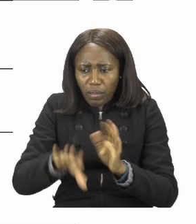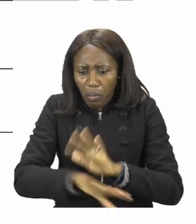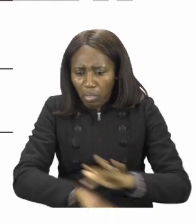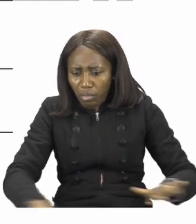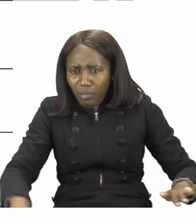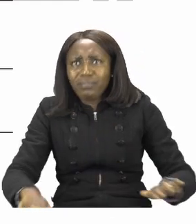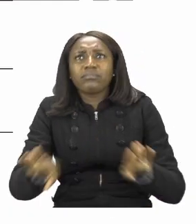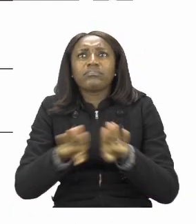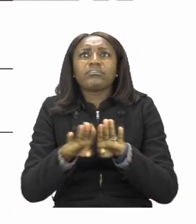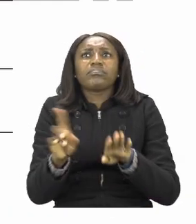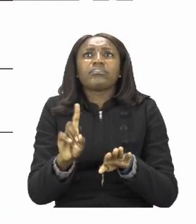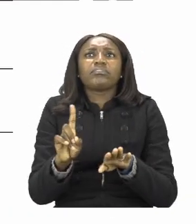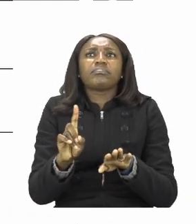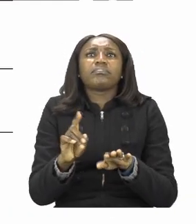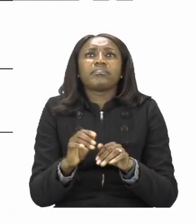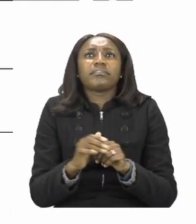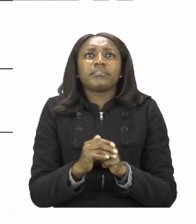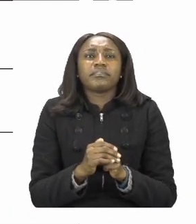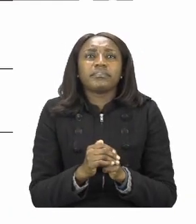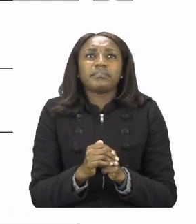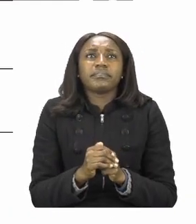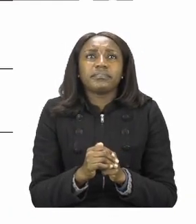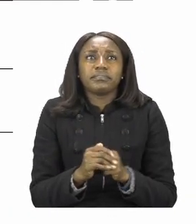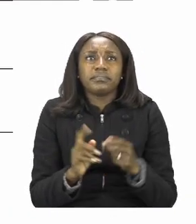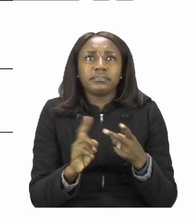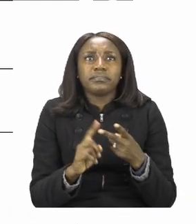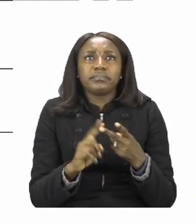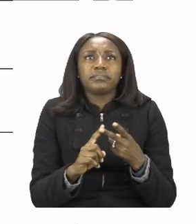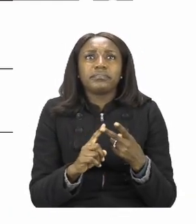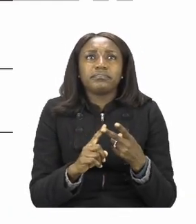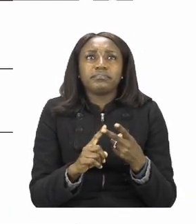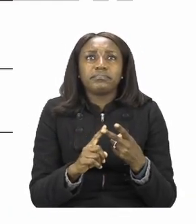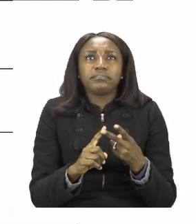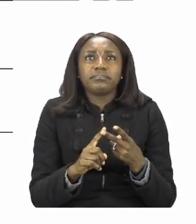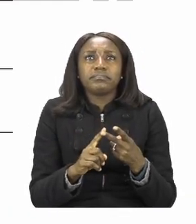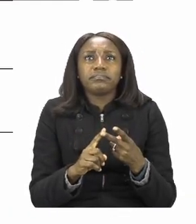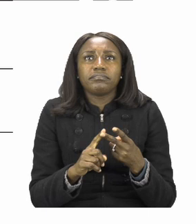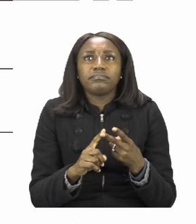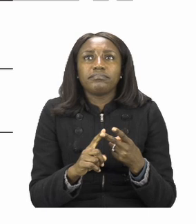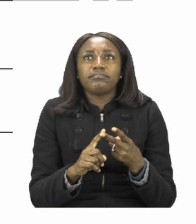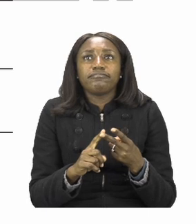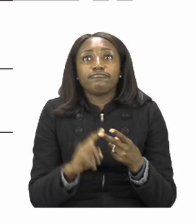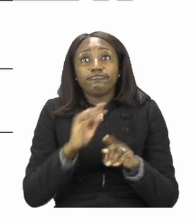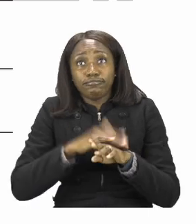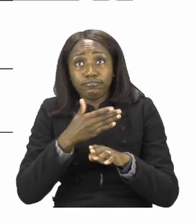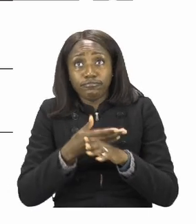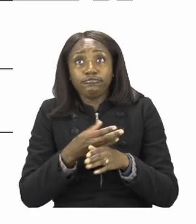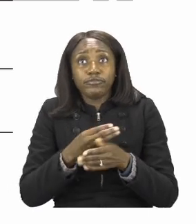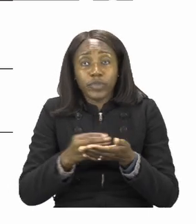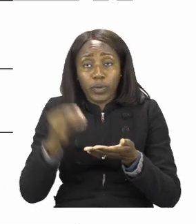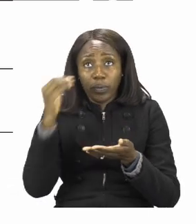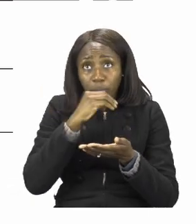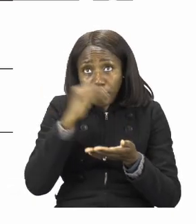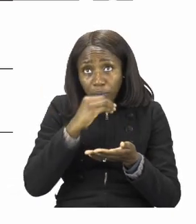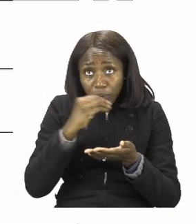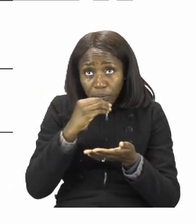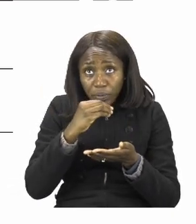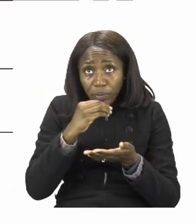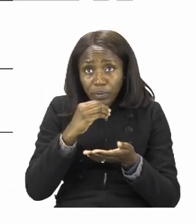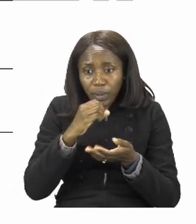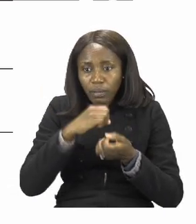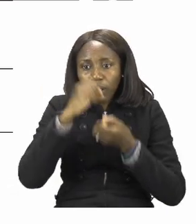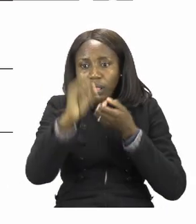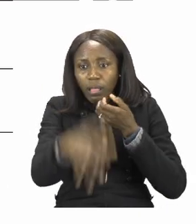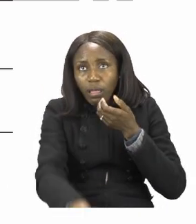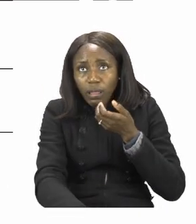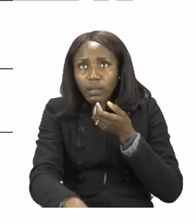the floor? Number 2 says, What do you do with food